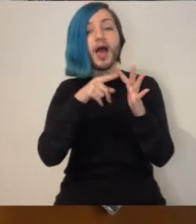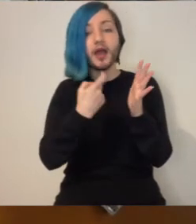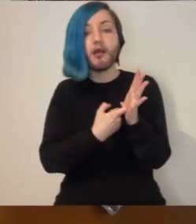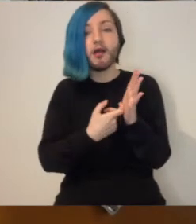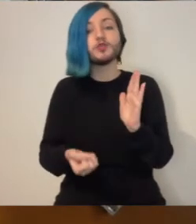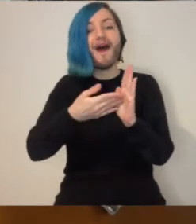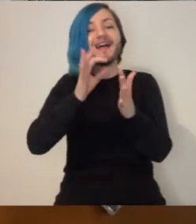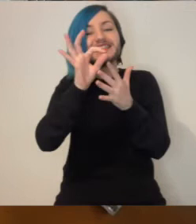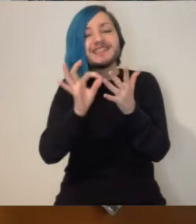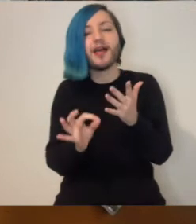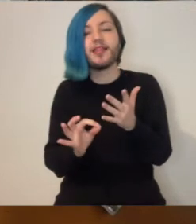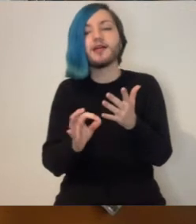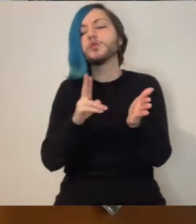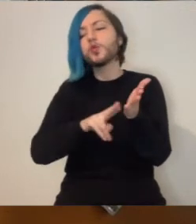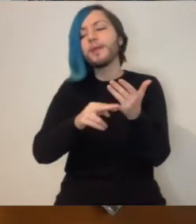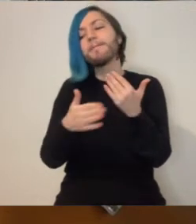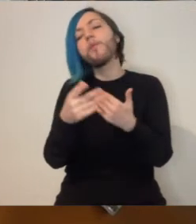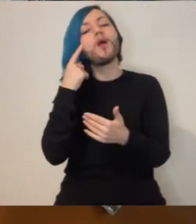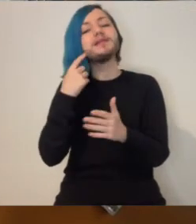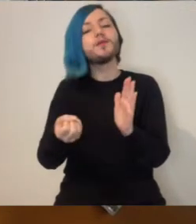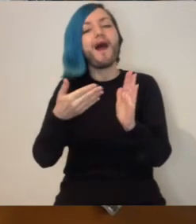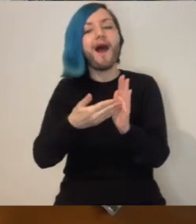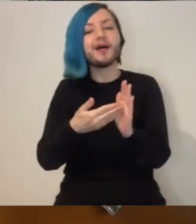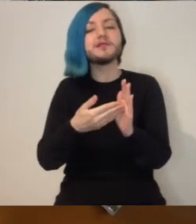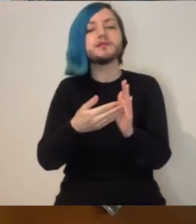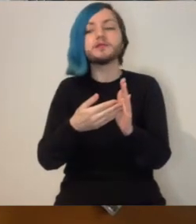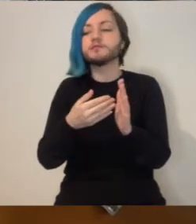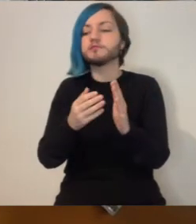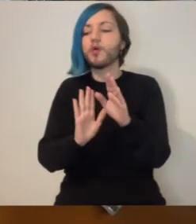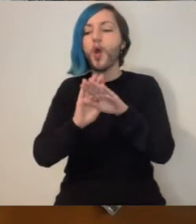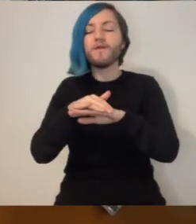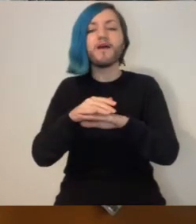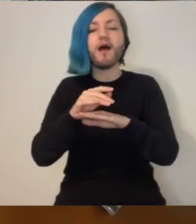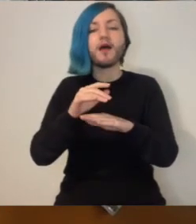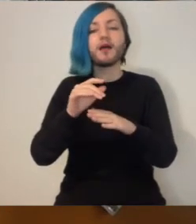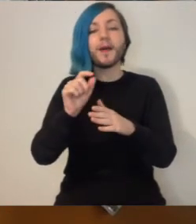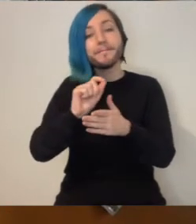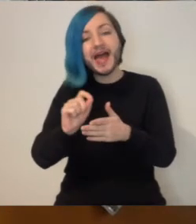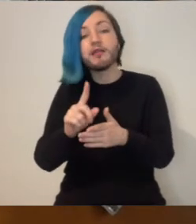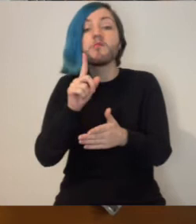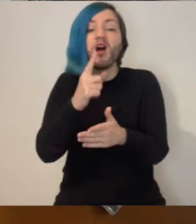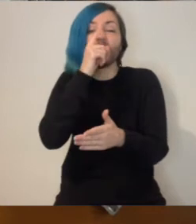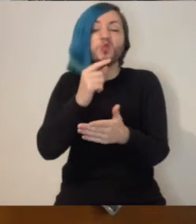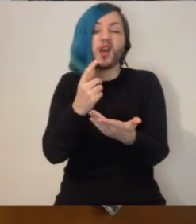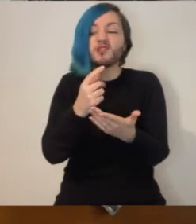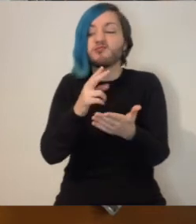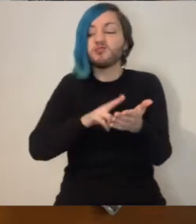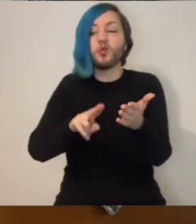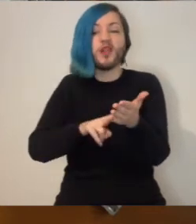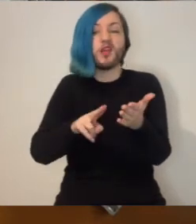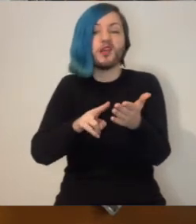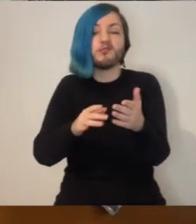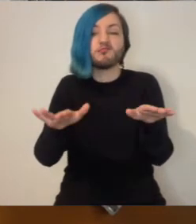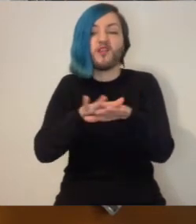these little bits of detail. It's usually easier to add these on areas with pen, but obviously you can usually use felt